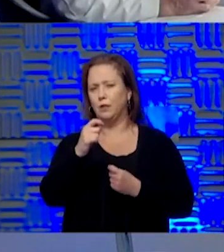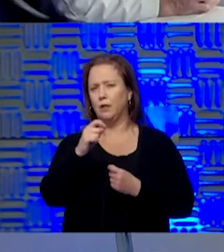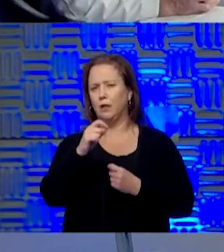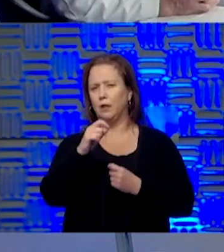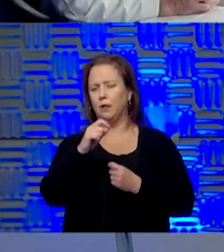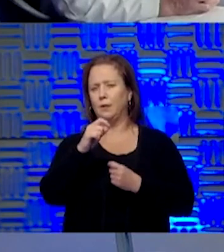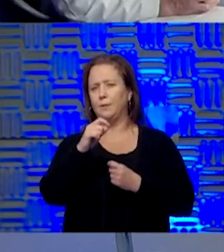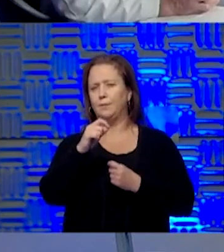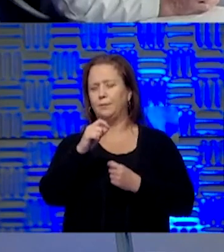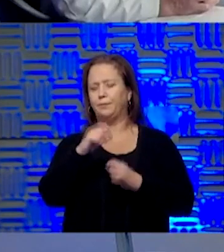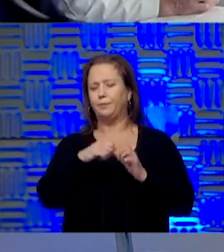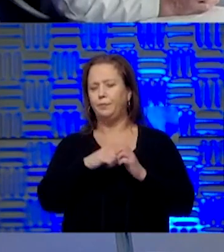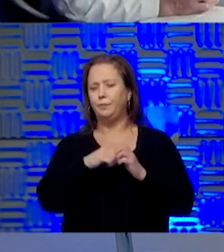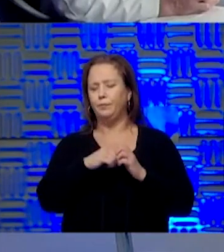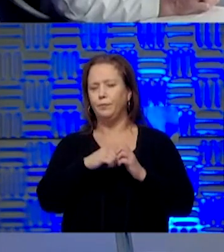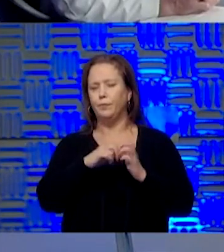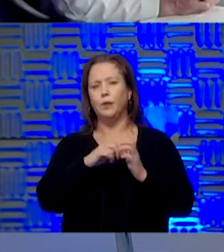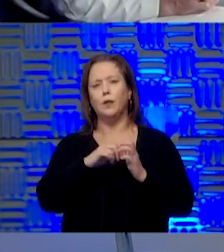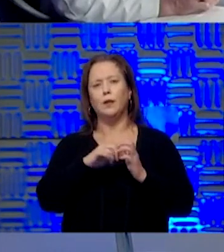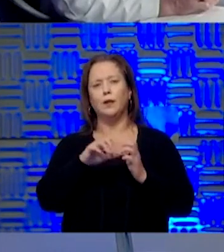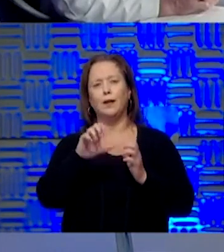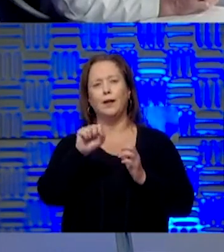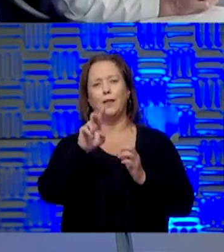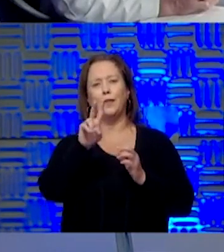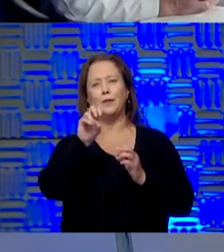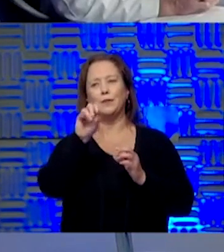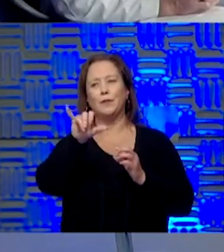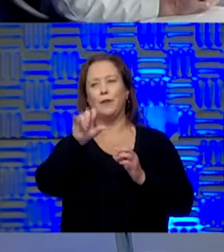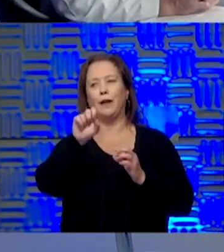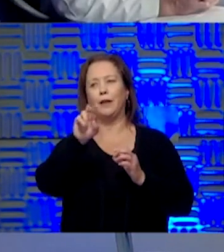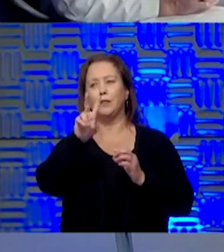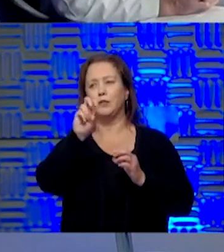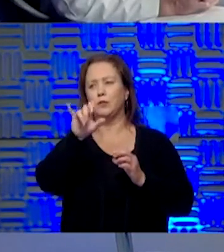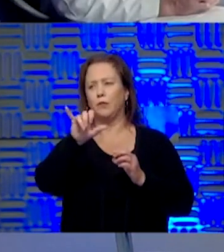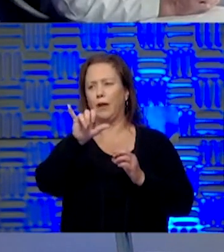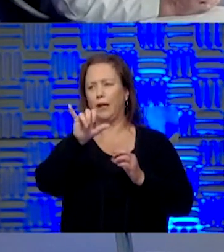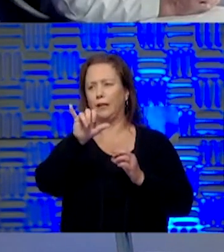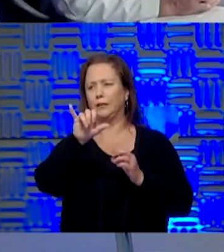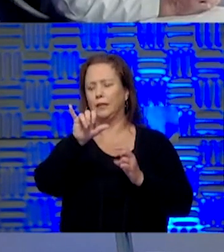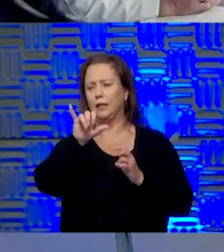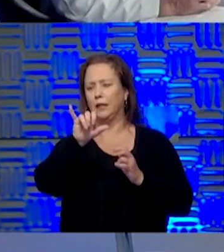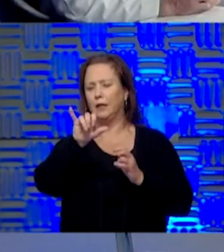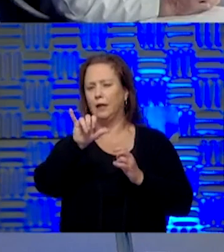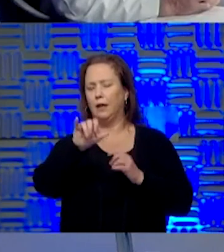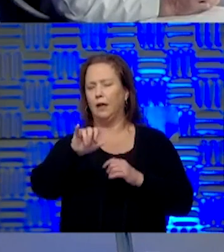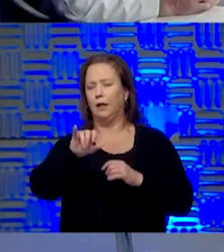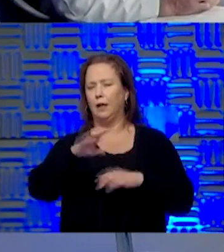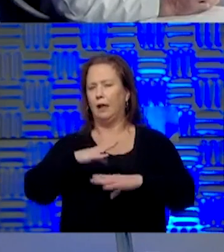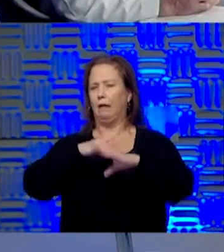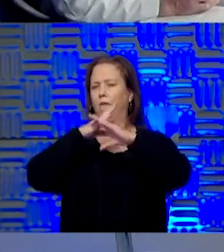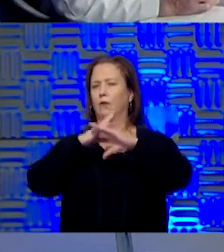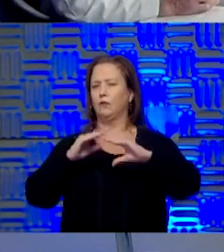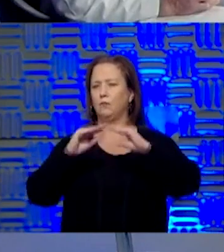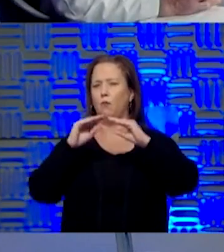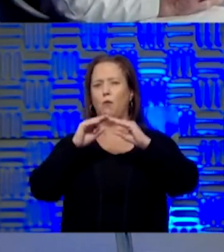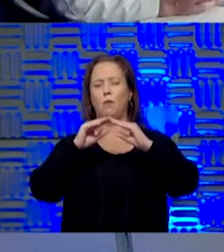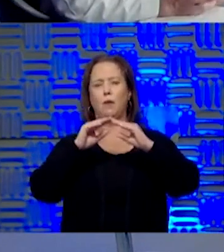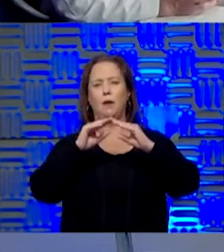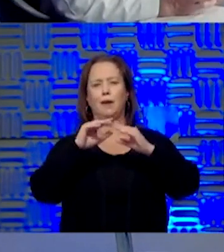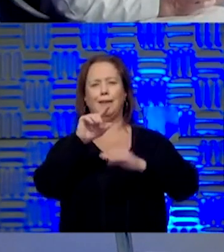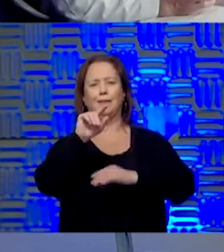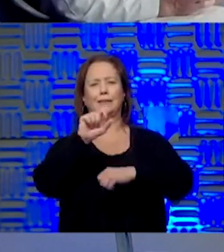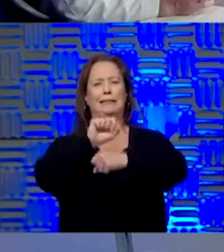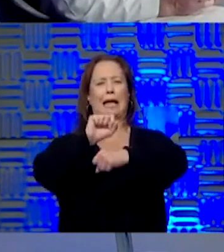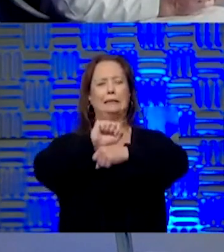role that these surveys play. I mean, you would think that interventions are more about tests and